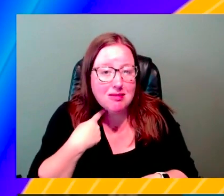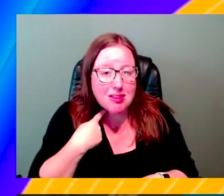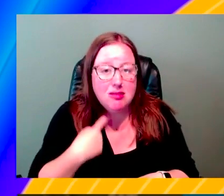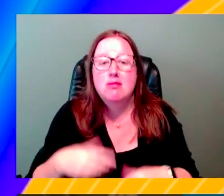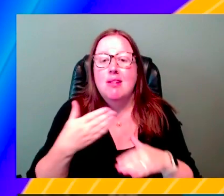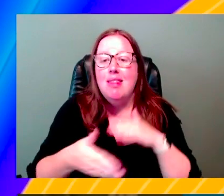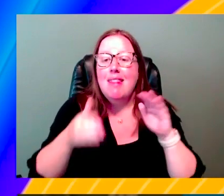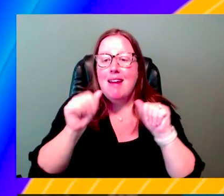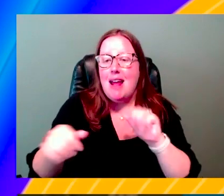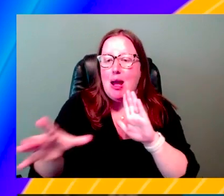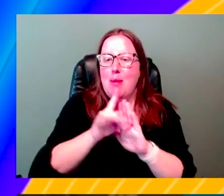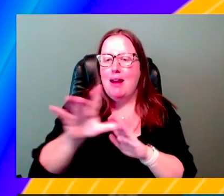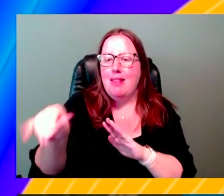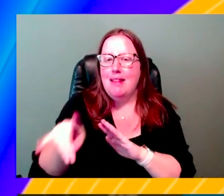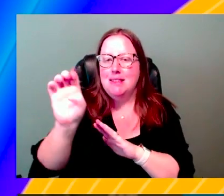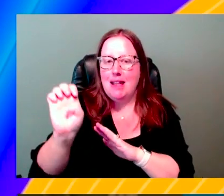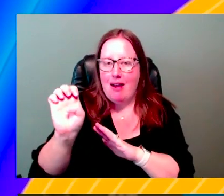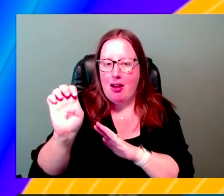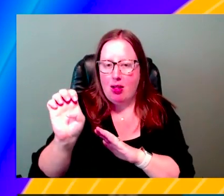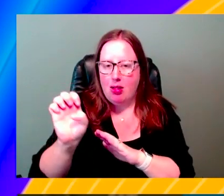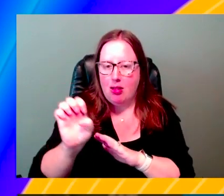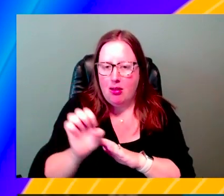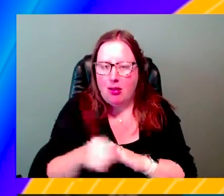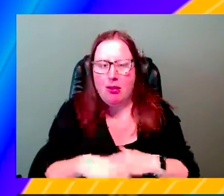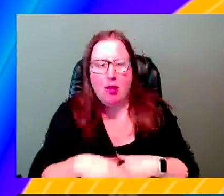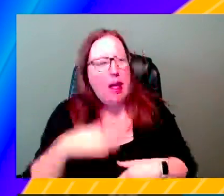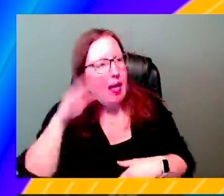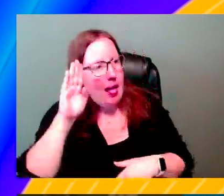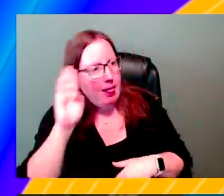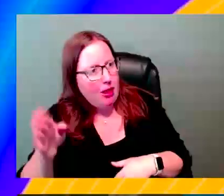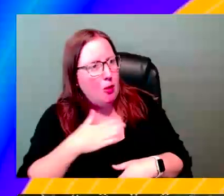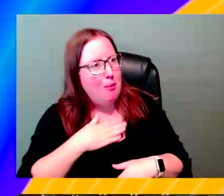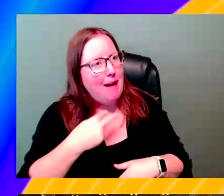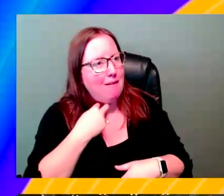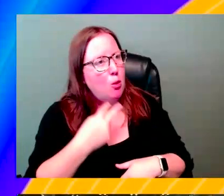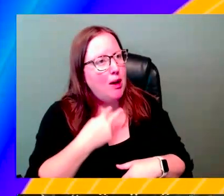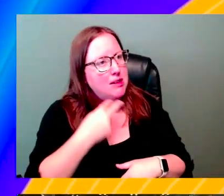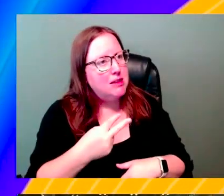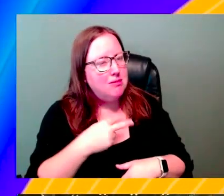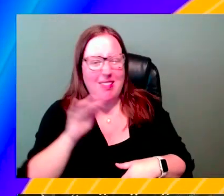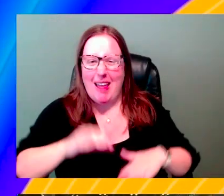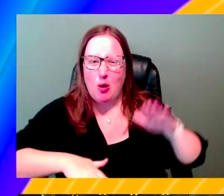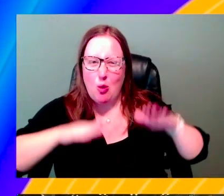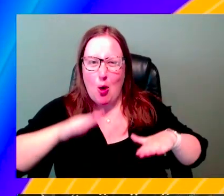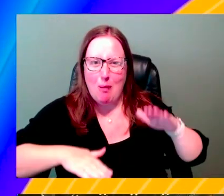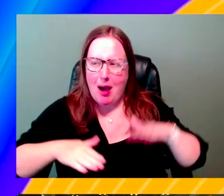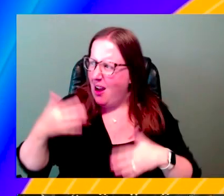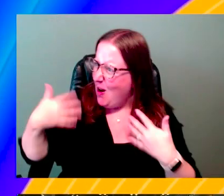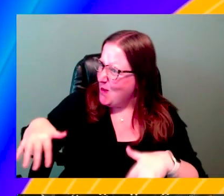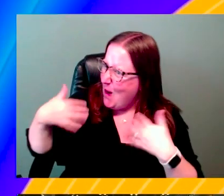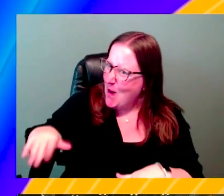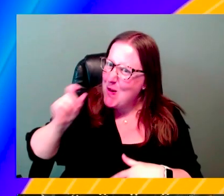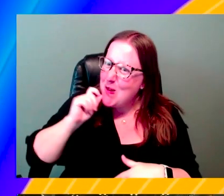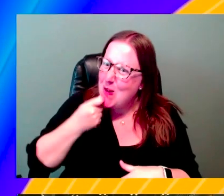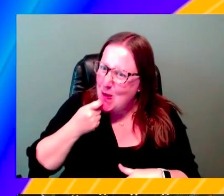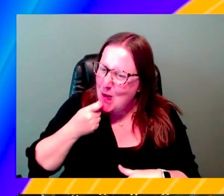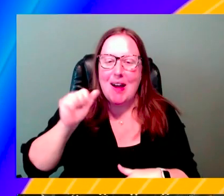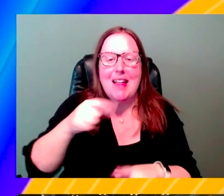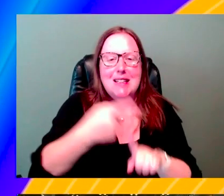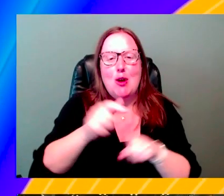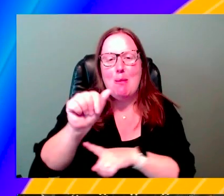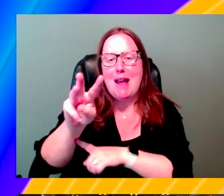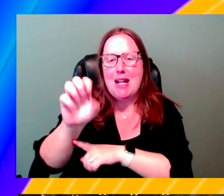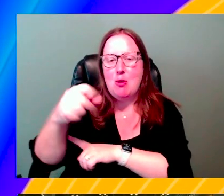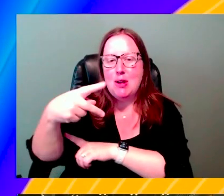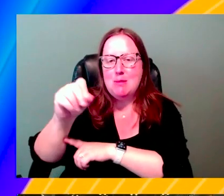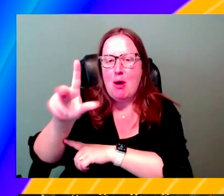a style. Hello. This is my voice. And yeah, it's so cool. And these are the neural voices from AWS Poly, so they sound